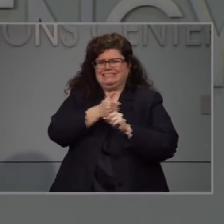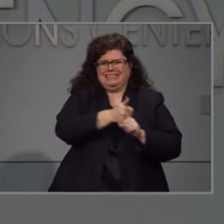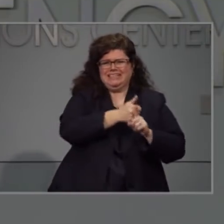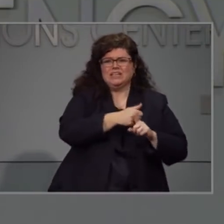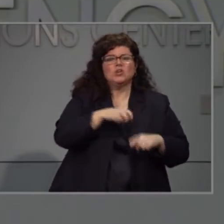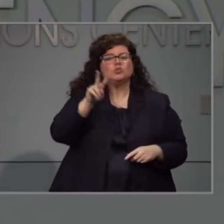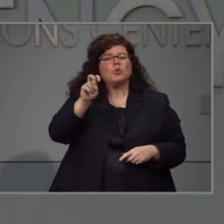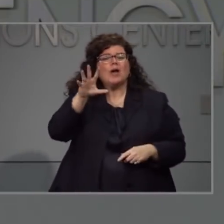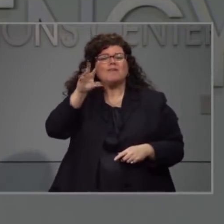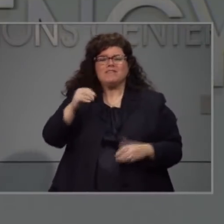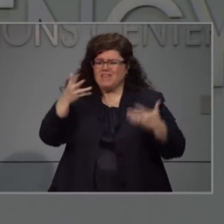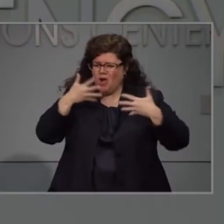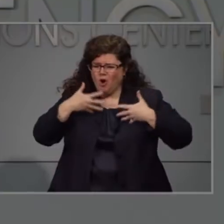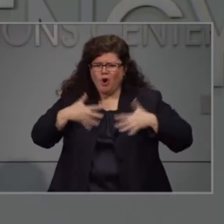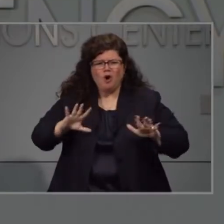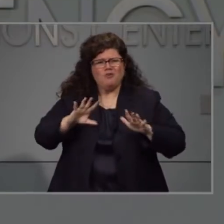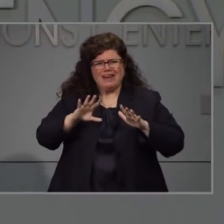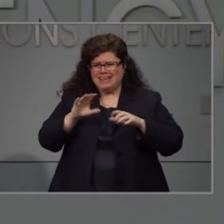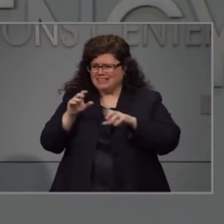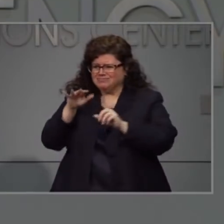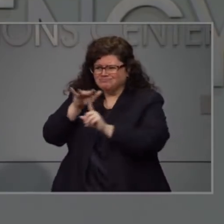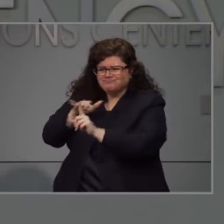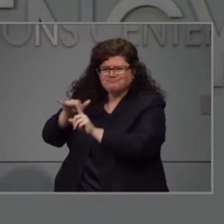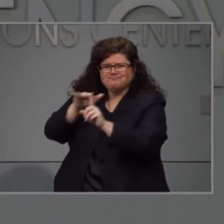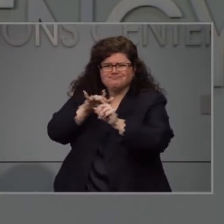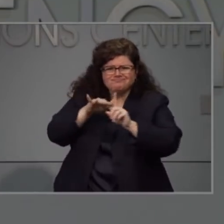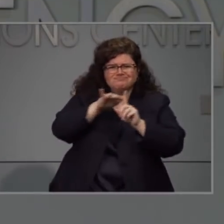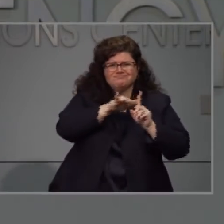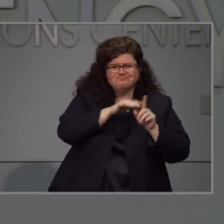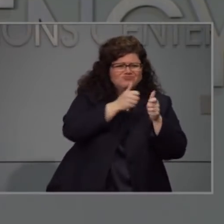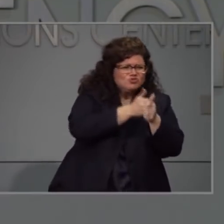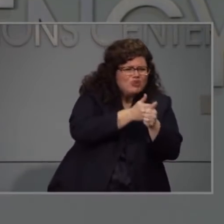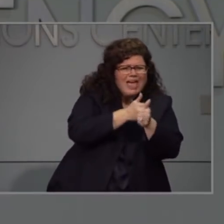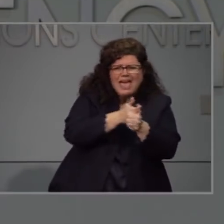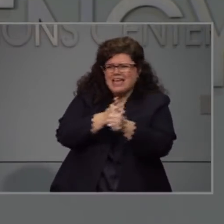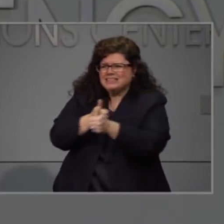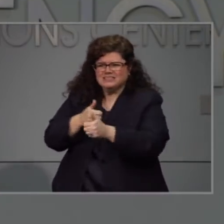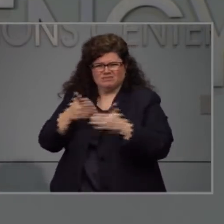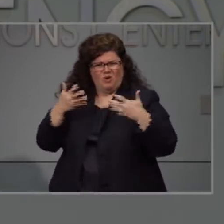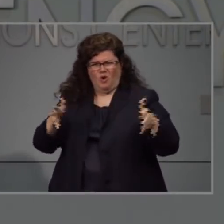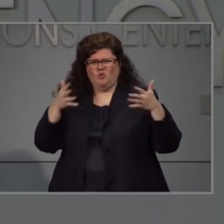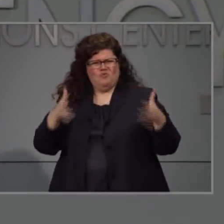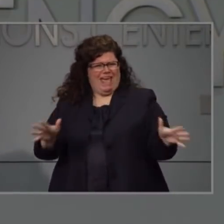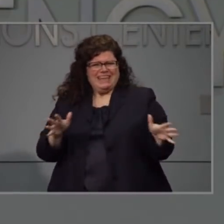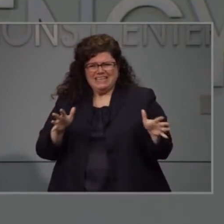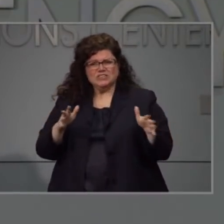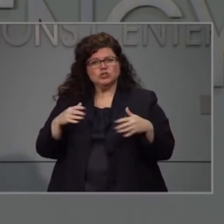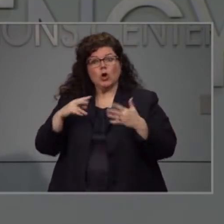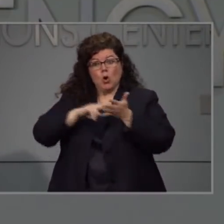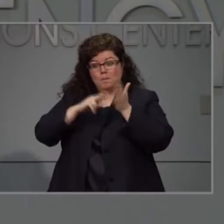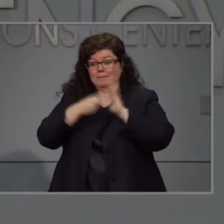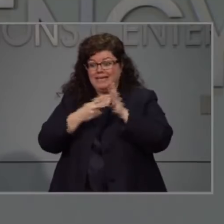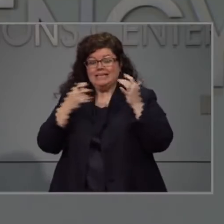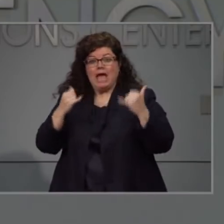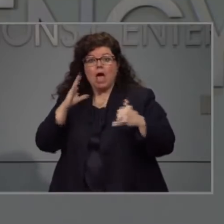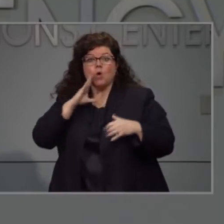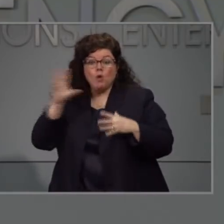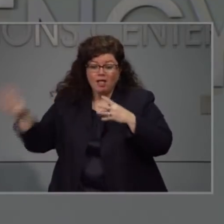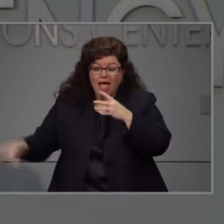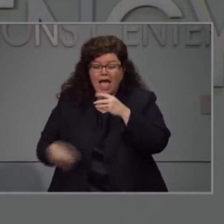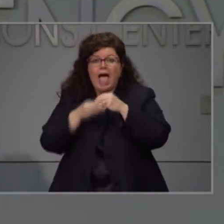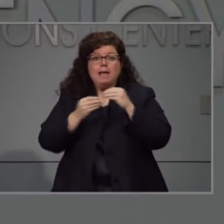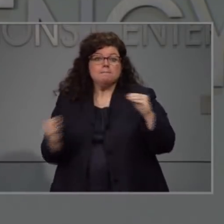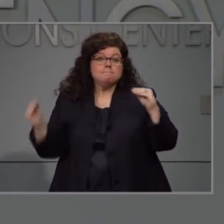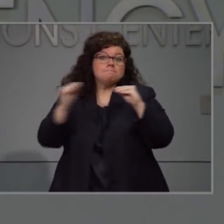folks already deployed across our state to various communities who have been doing this work. We're hoping to even up that further with having